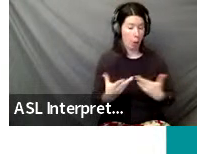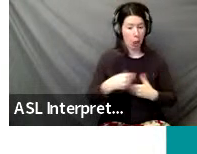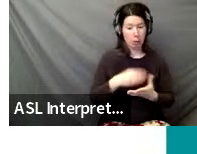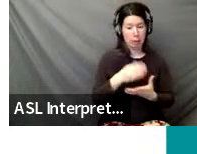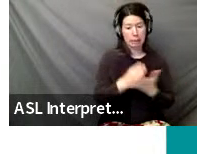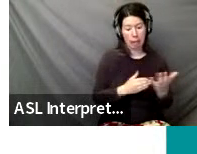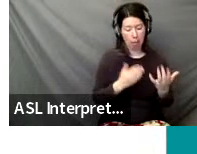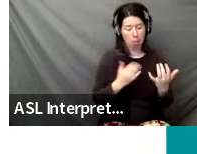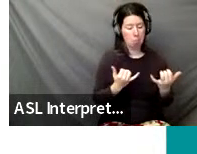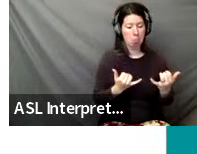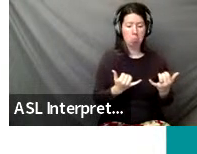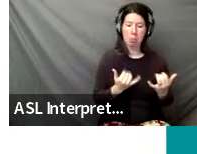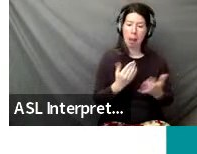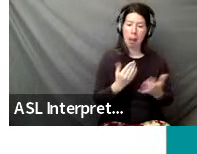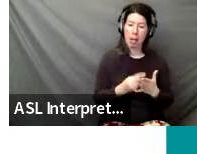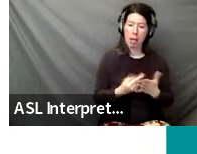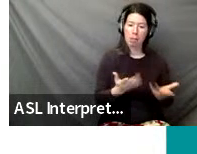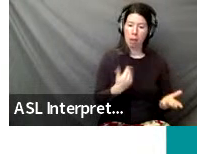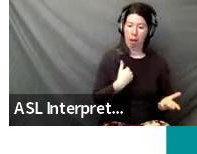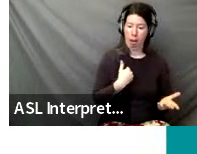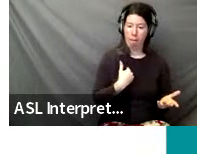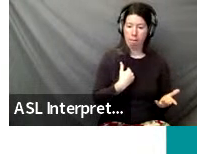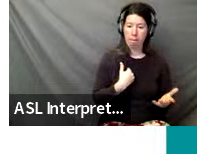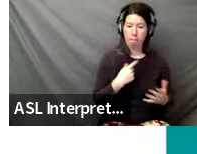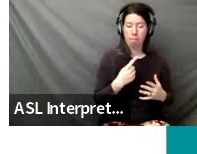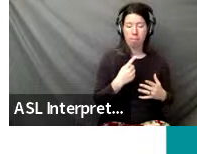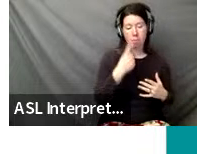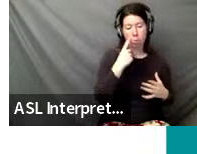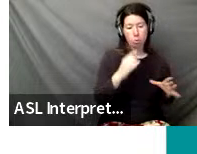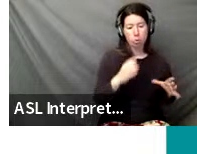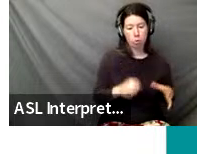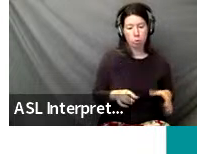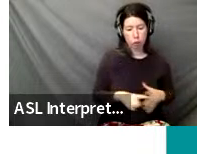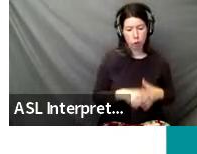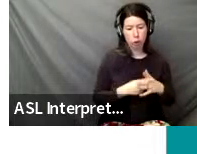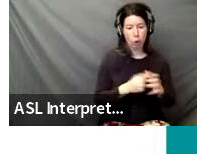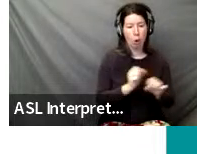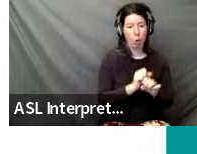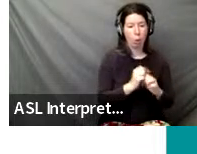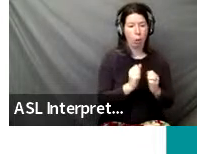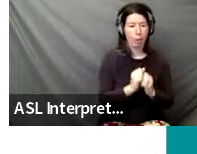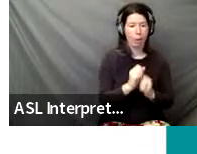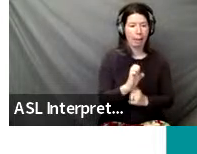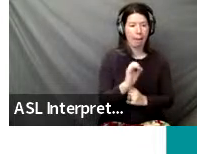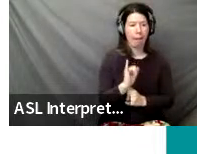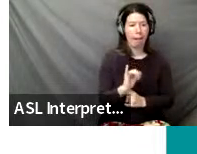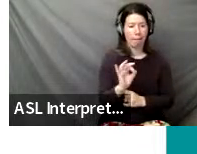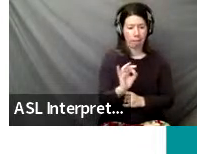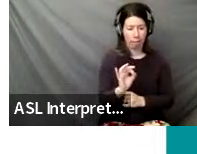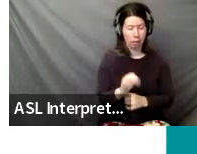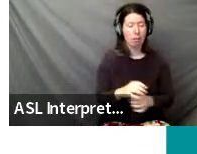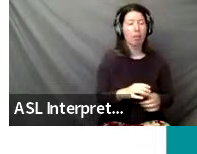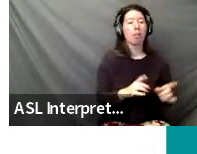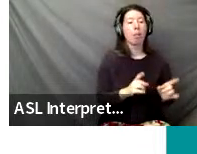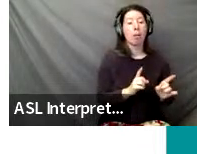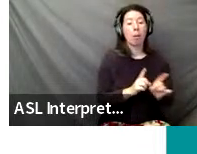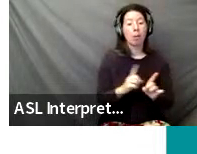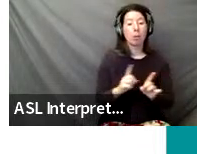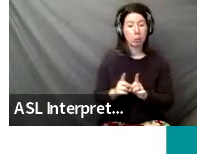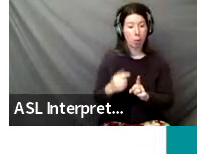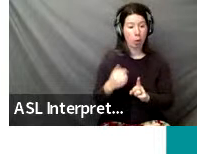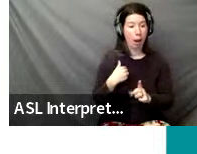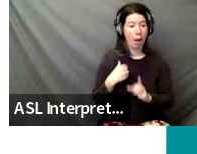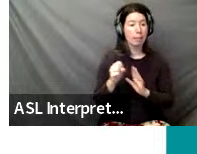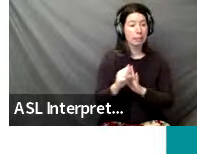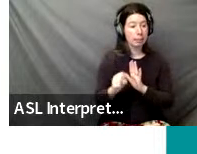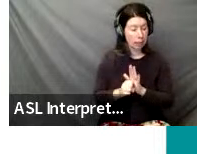existing money that we have to be doing the work, with this EIS. There's the state.